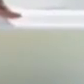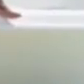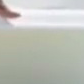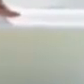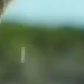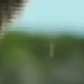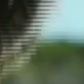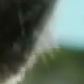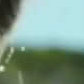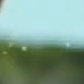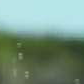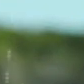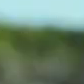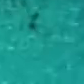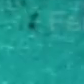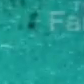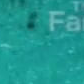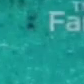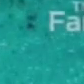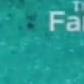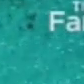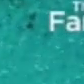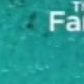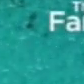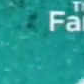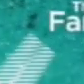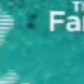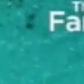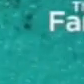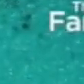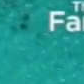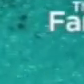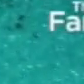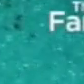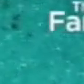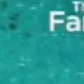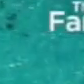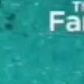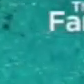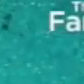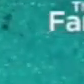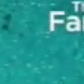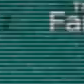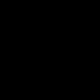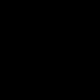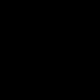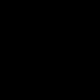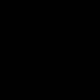The islands of the Bahamas, fly away.